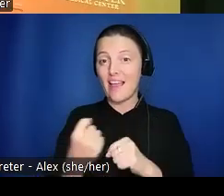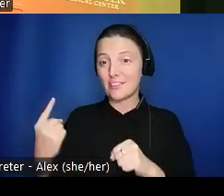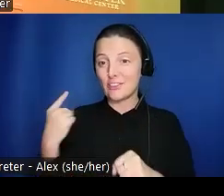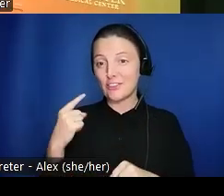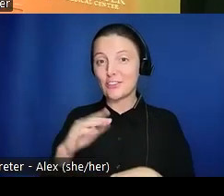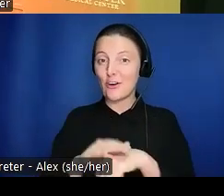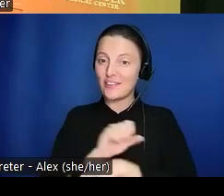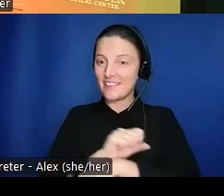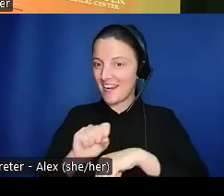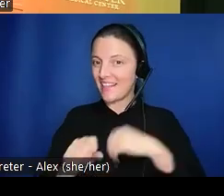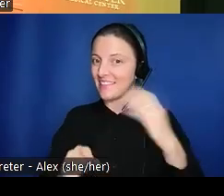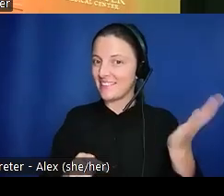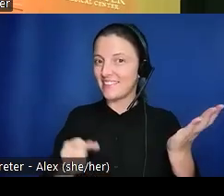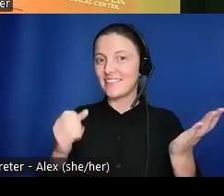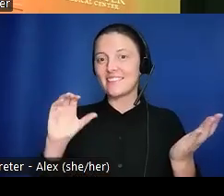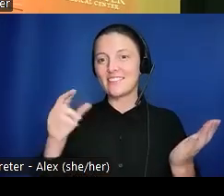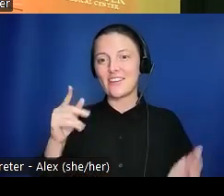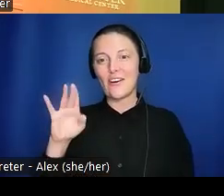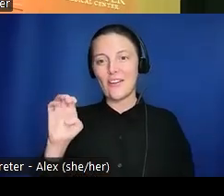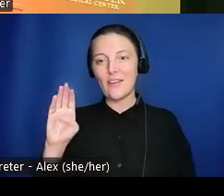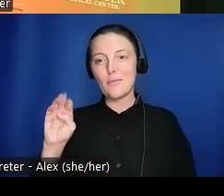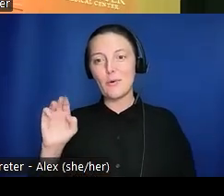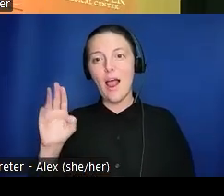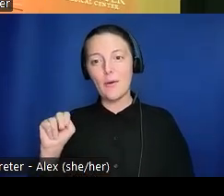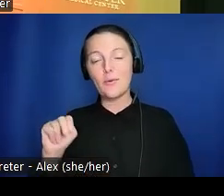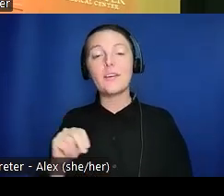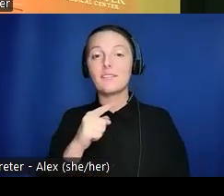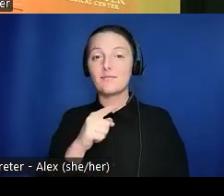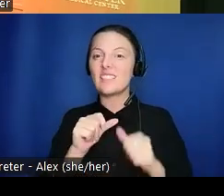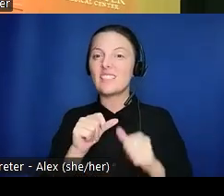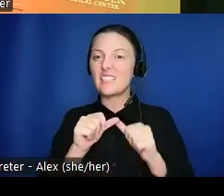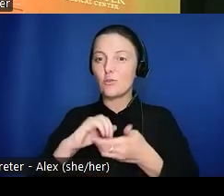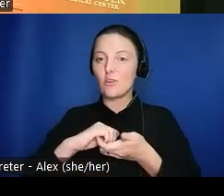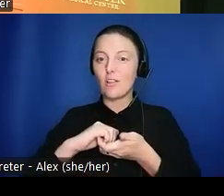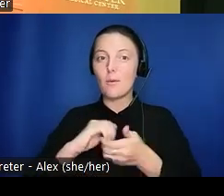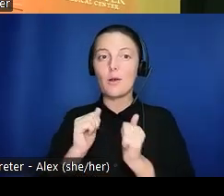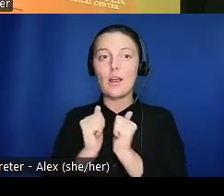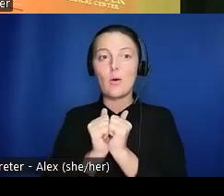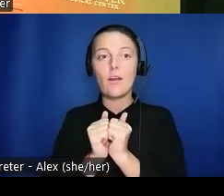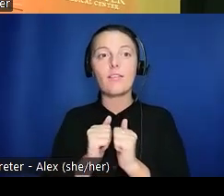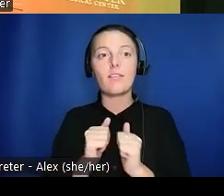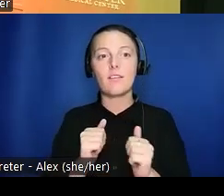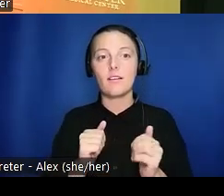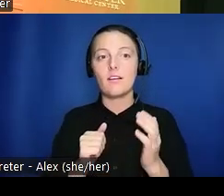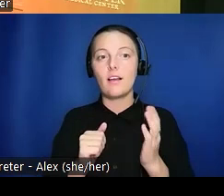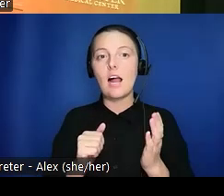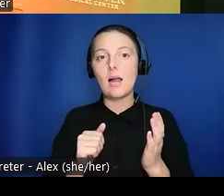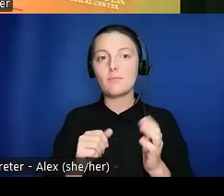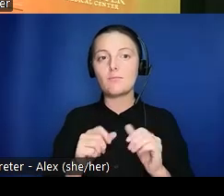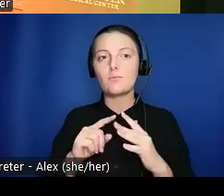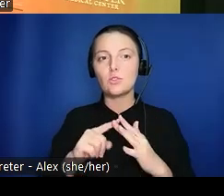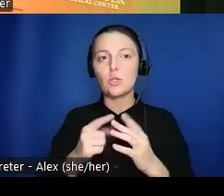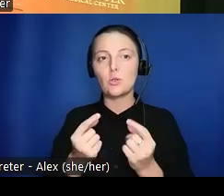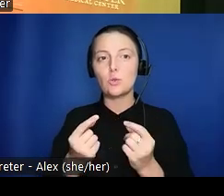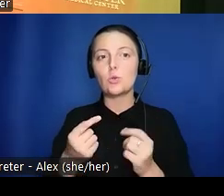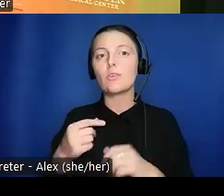fall. But it continues to collaborate with the Hillside to begin next step programs. Because one of the